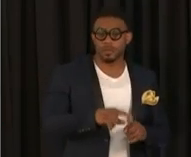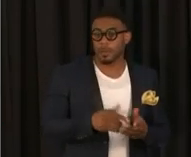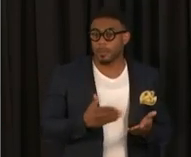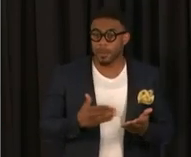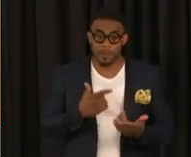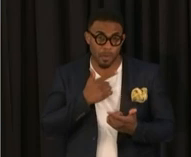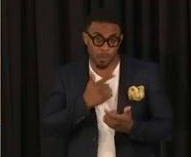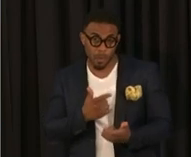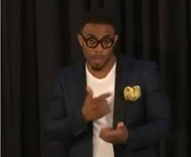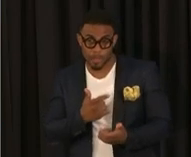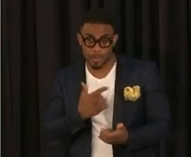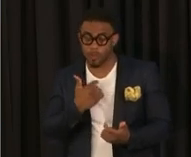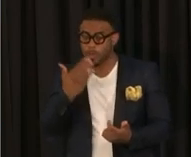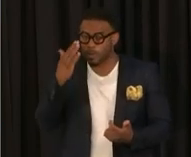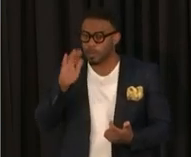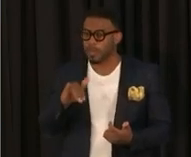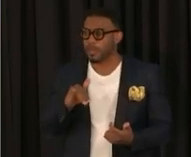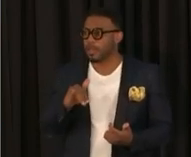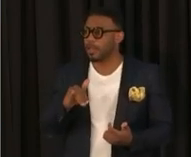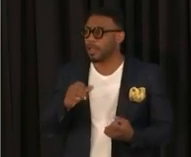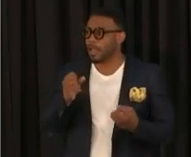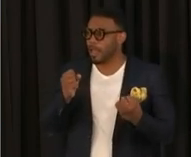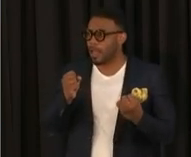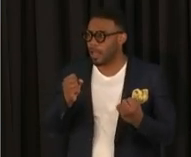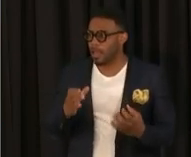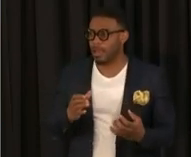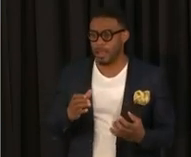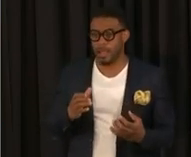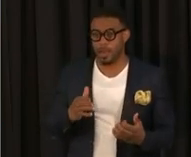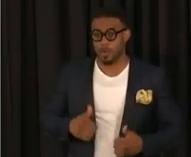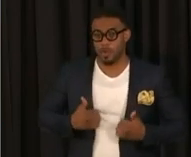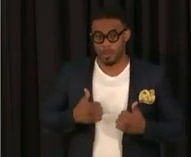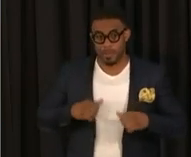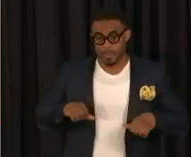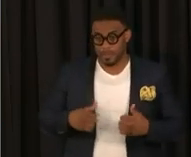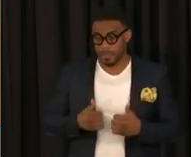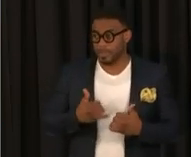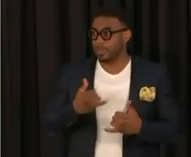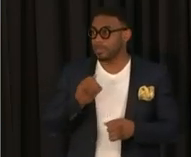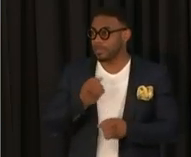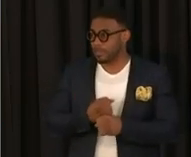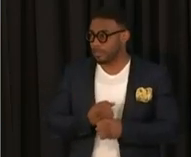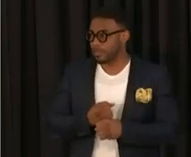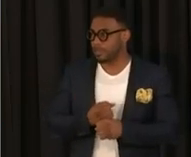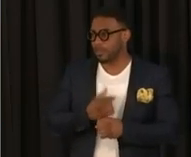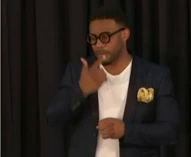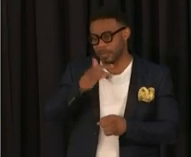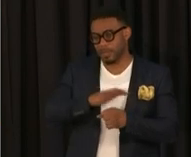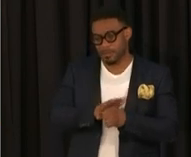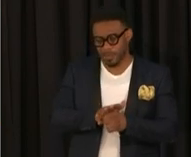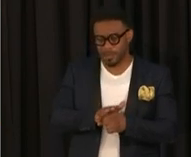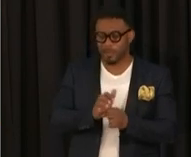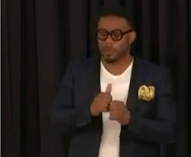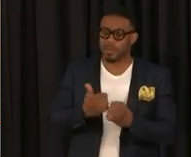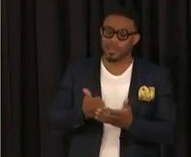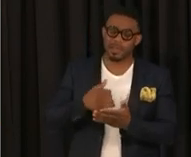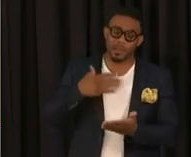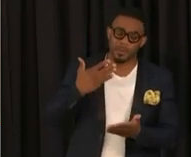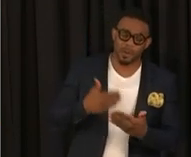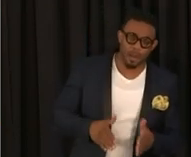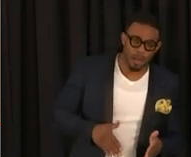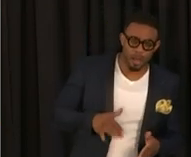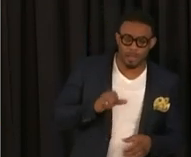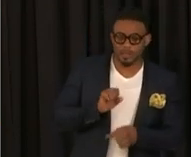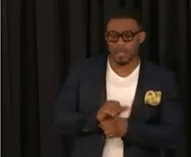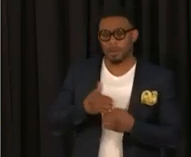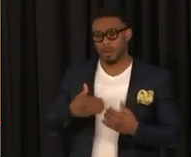too, that may be watching. We know that a lot of residents have been challenged this year, given the pandemic, with income loss,